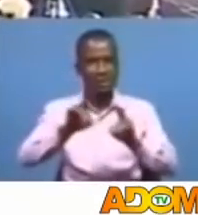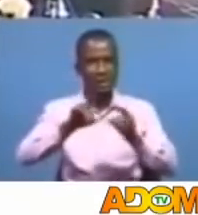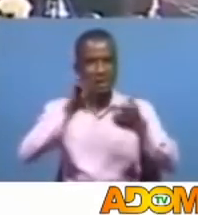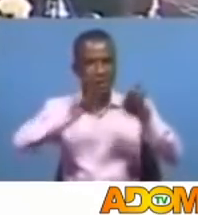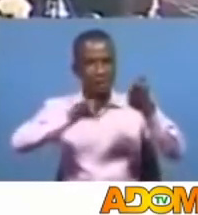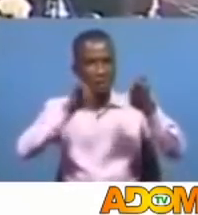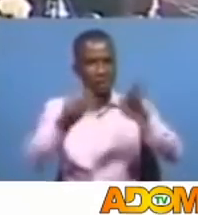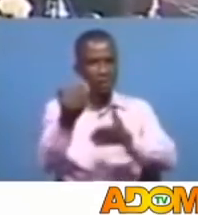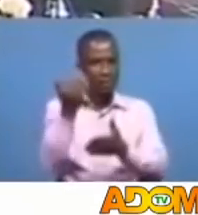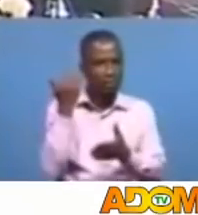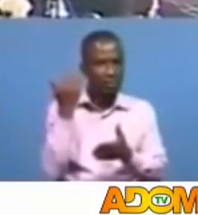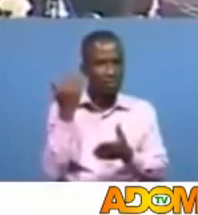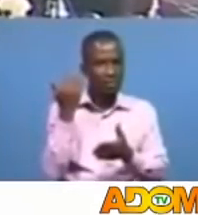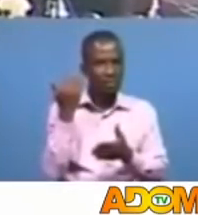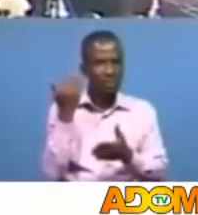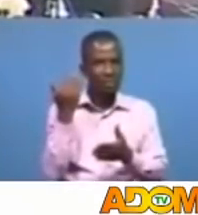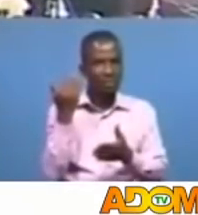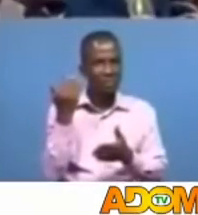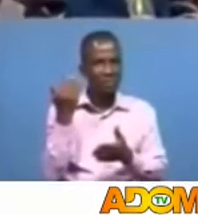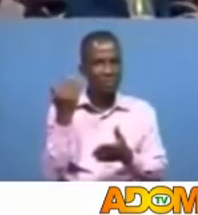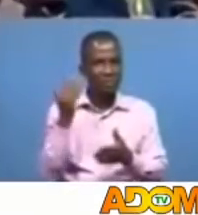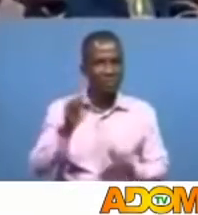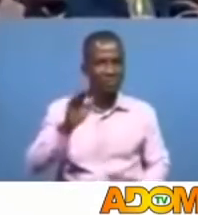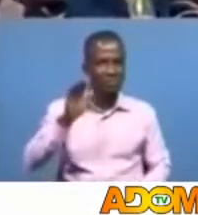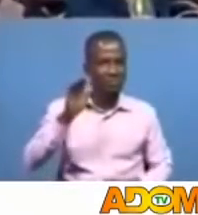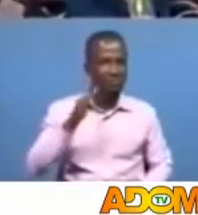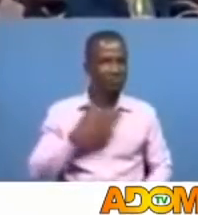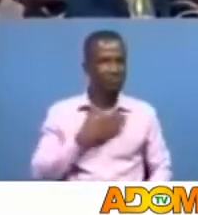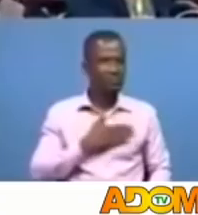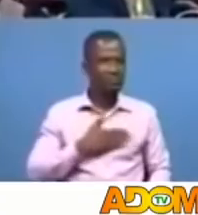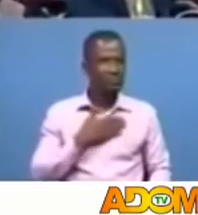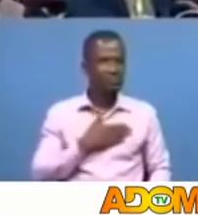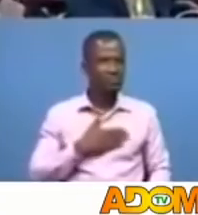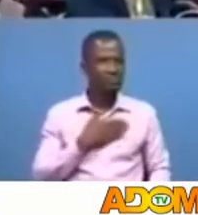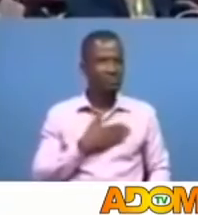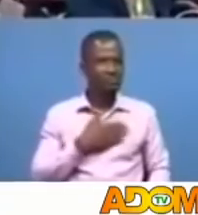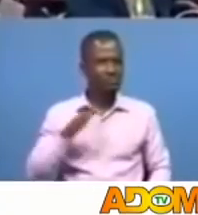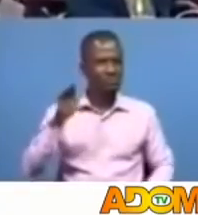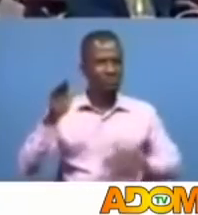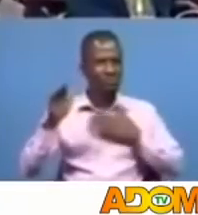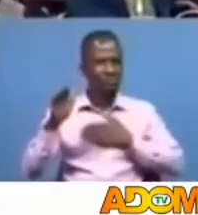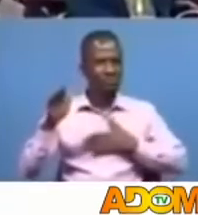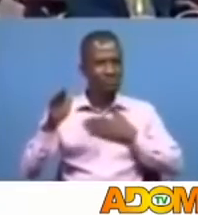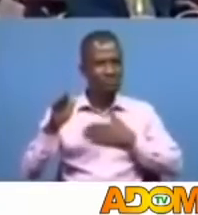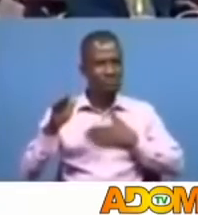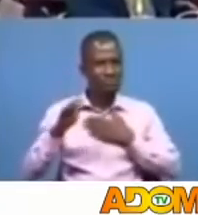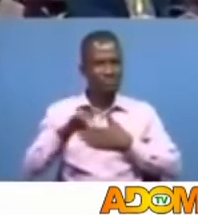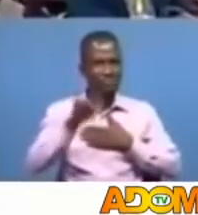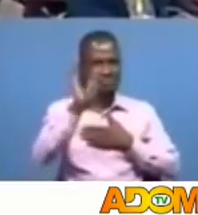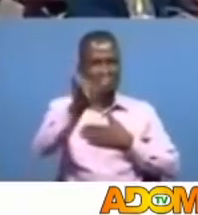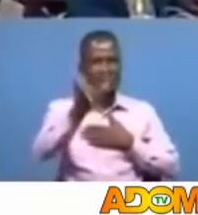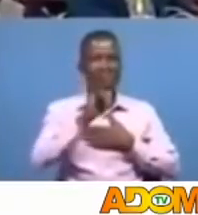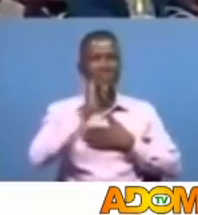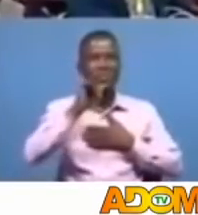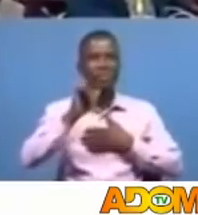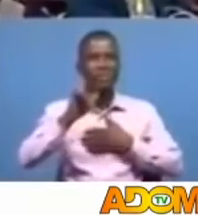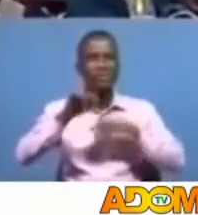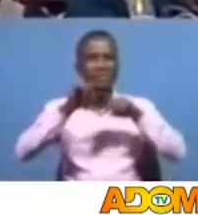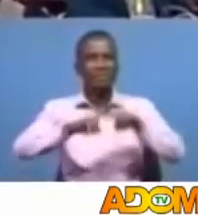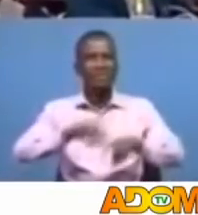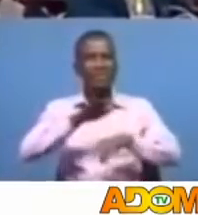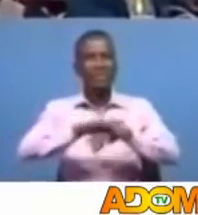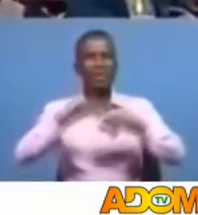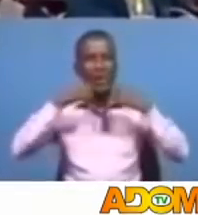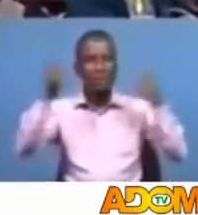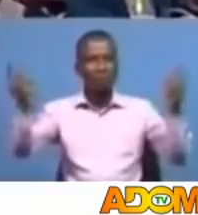read? My lord, it's that those are not the terms of the ruling. The terms